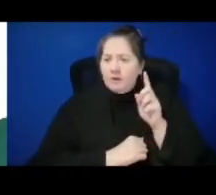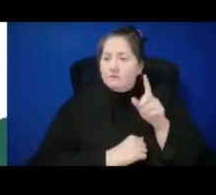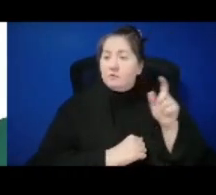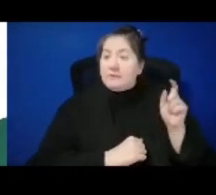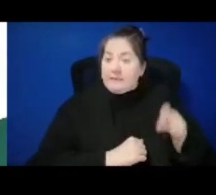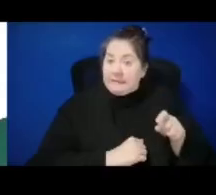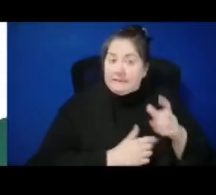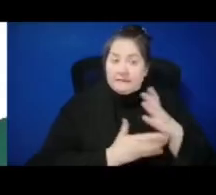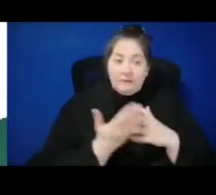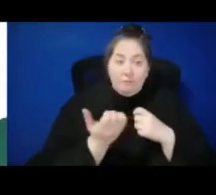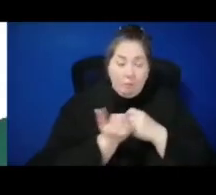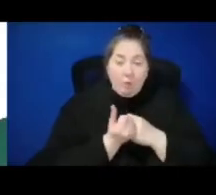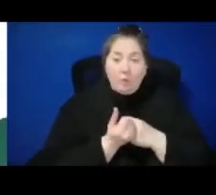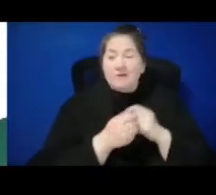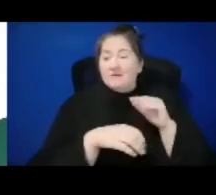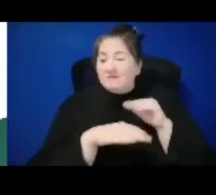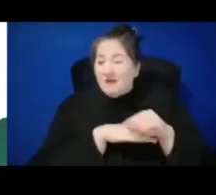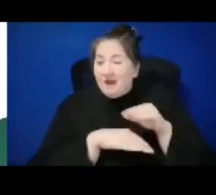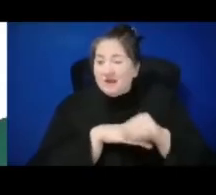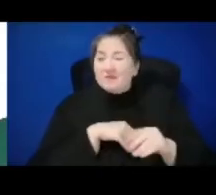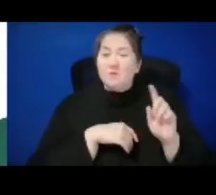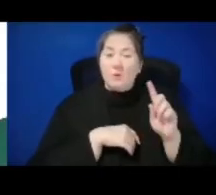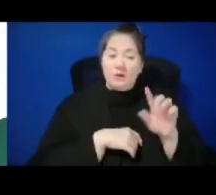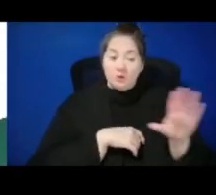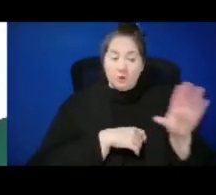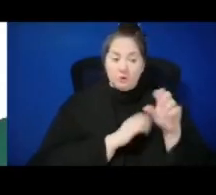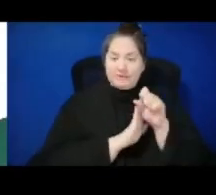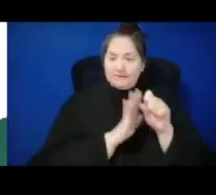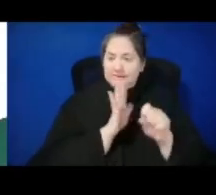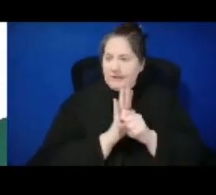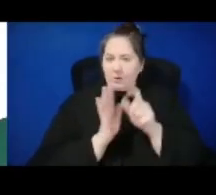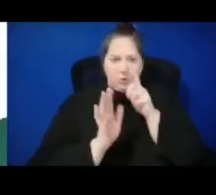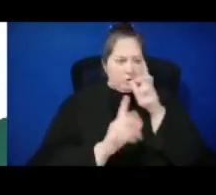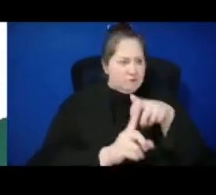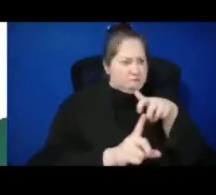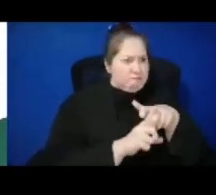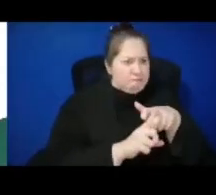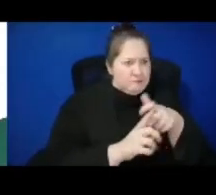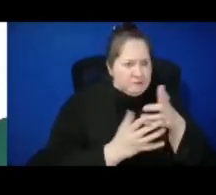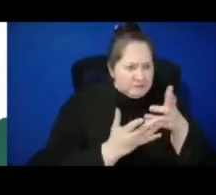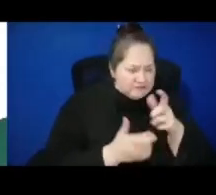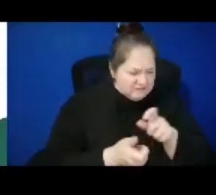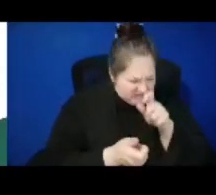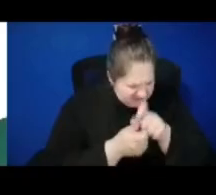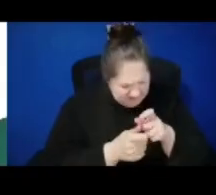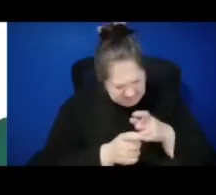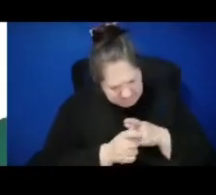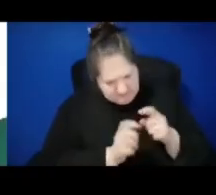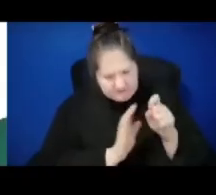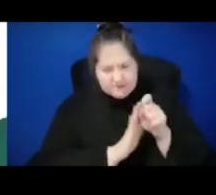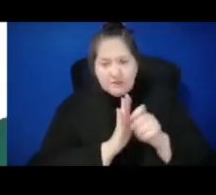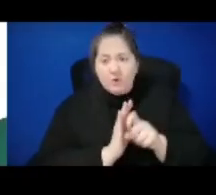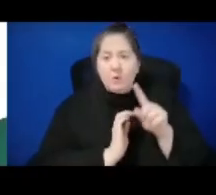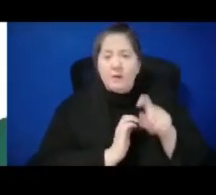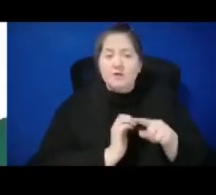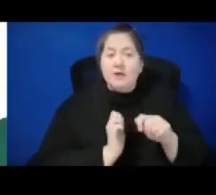need some support, some advice within your state about really specific questions, how to develop the program, how to